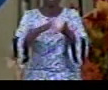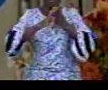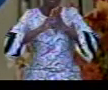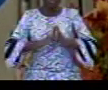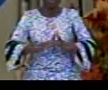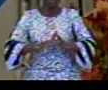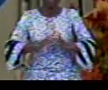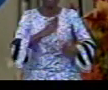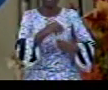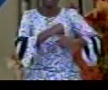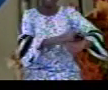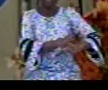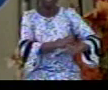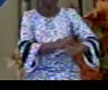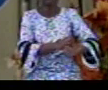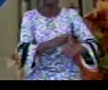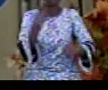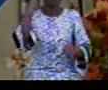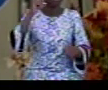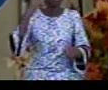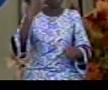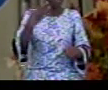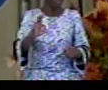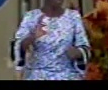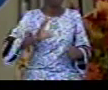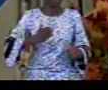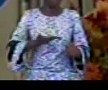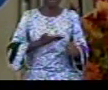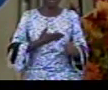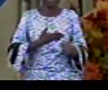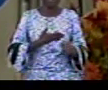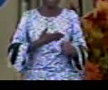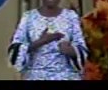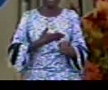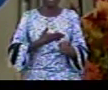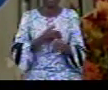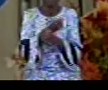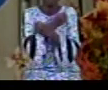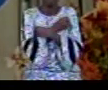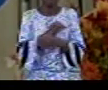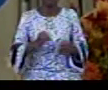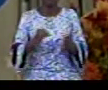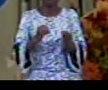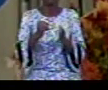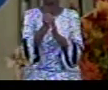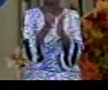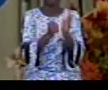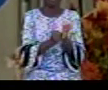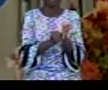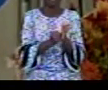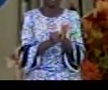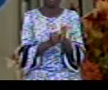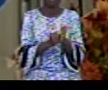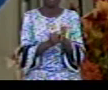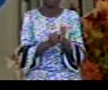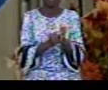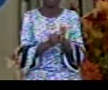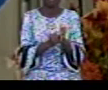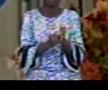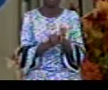prosperity of our dear state. On a final note, on behalf of all the people of Niger